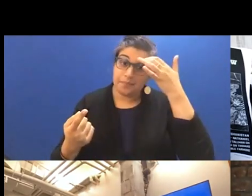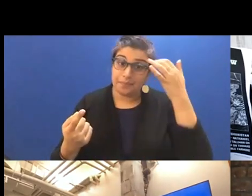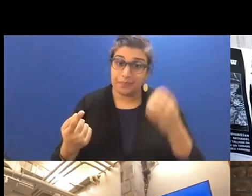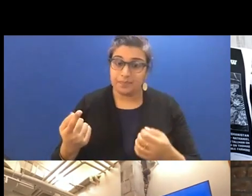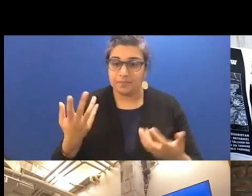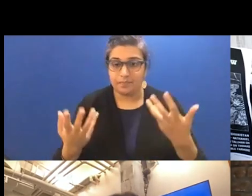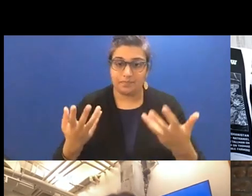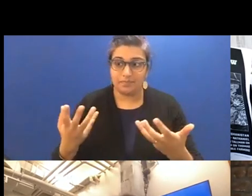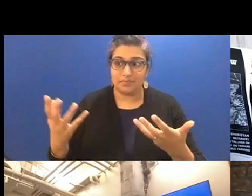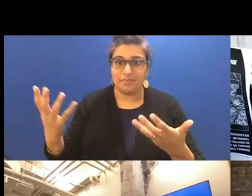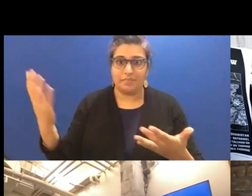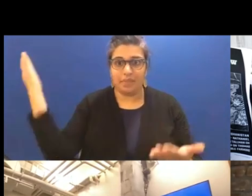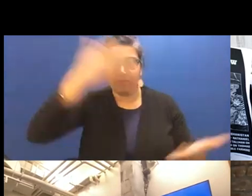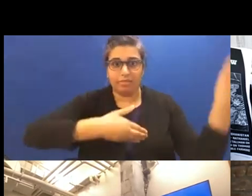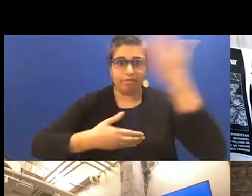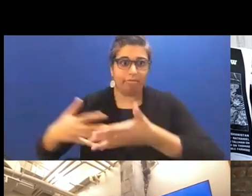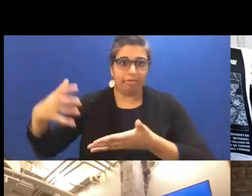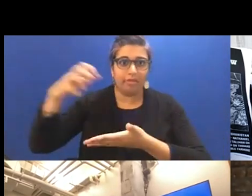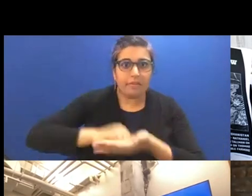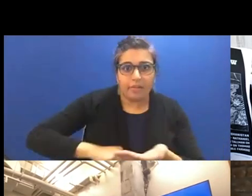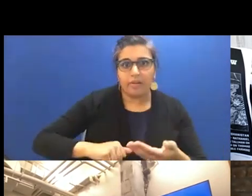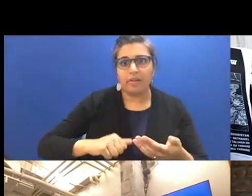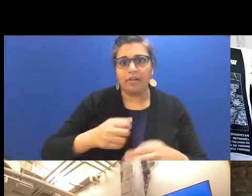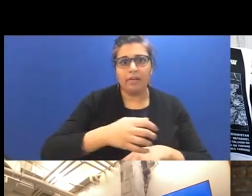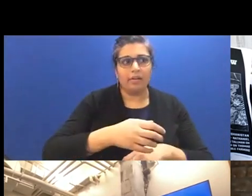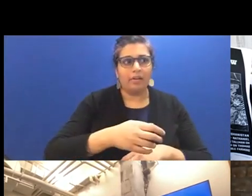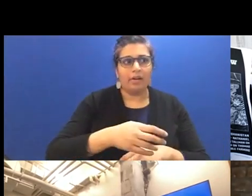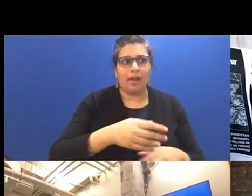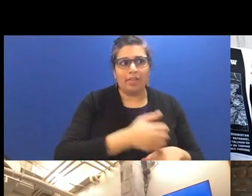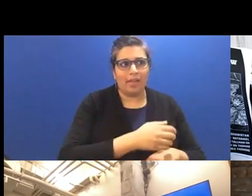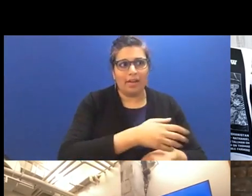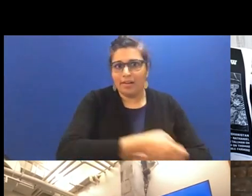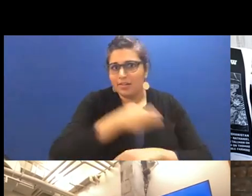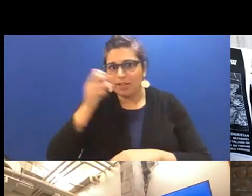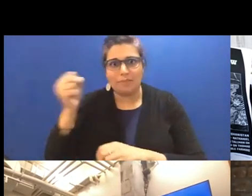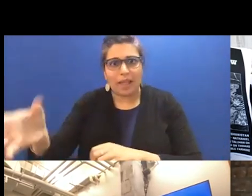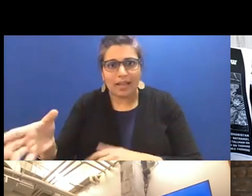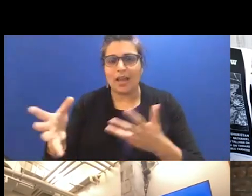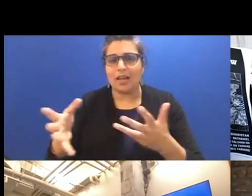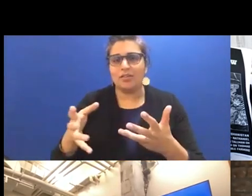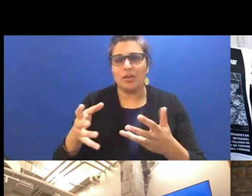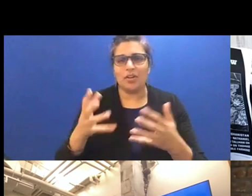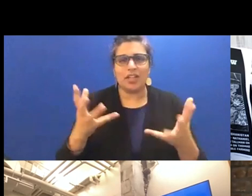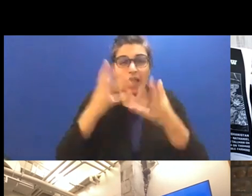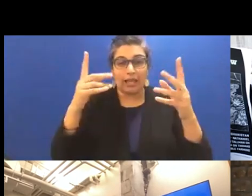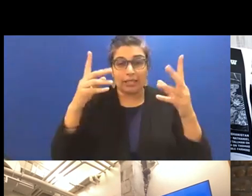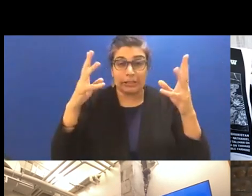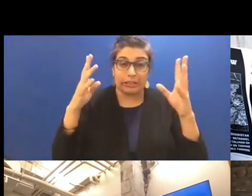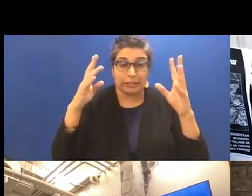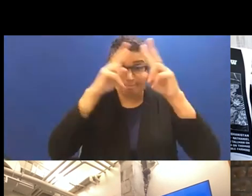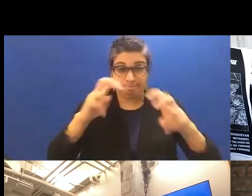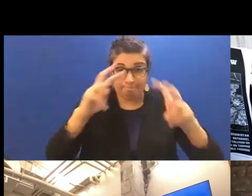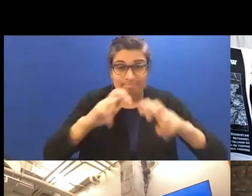of erased and displaced. So there's a lot to sort of mull over or think through. So if anybody wanted to